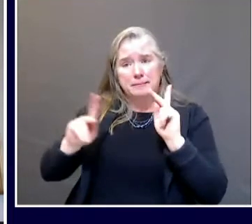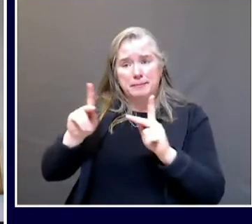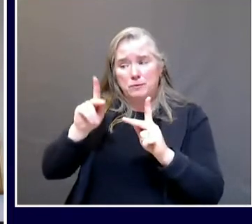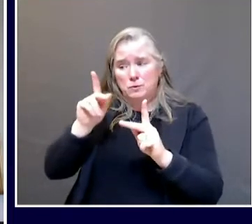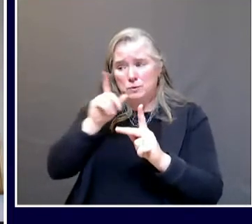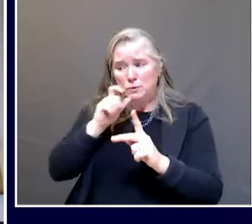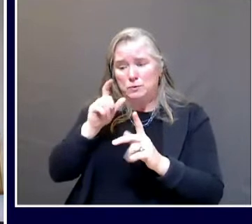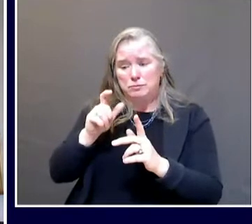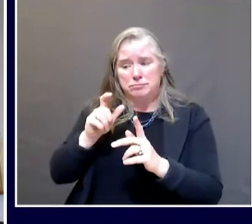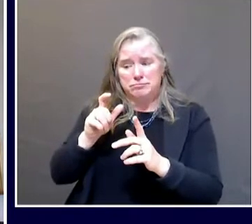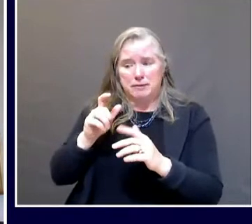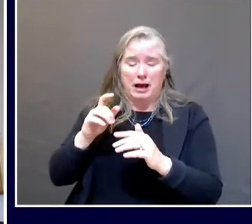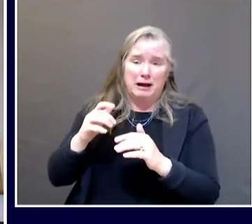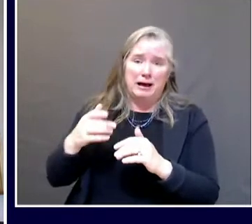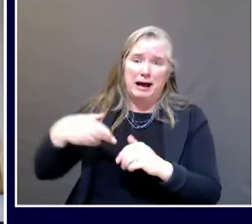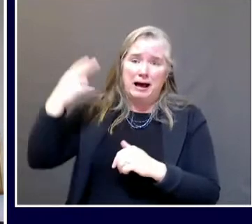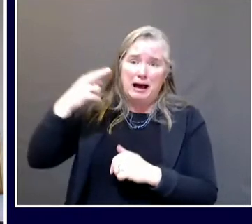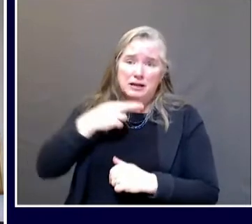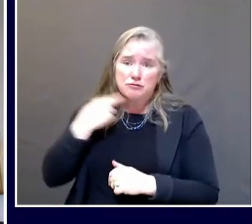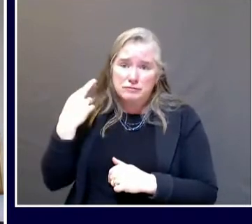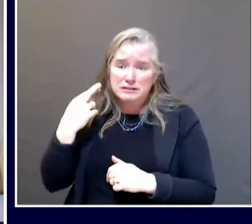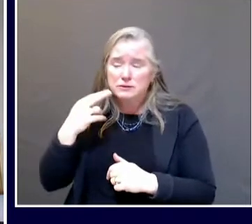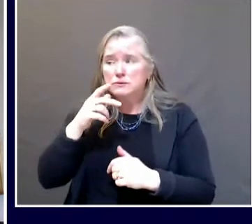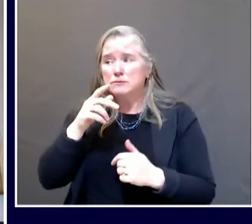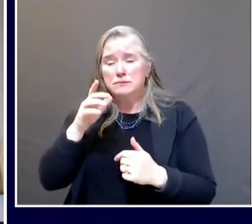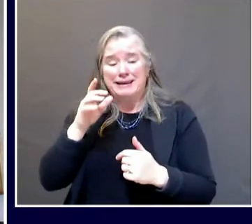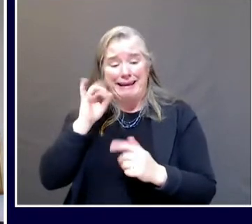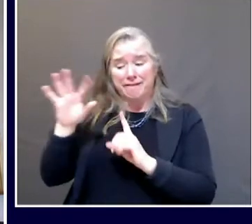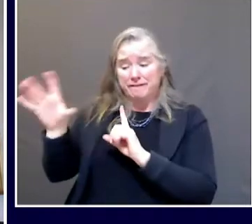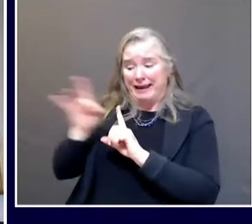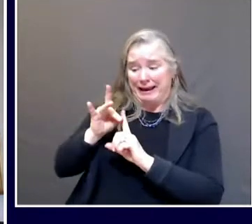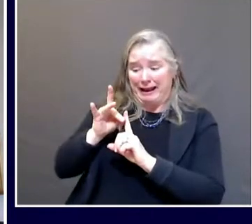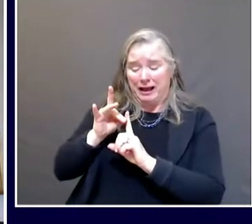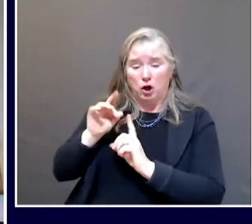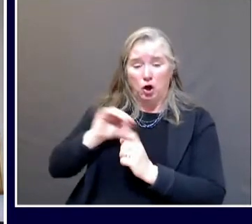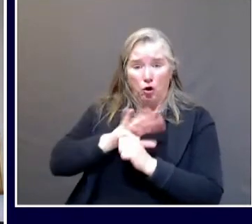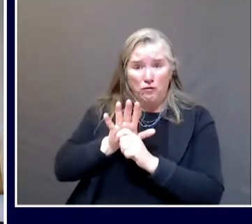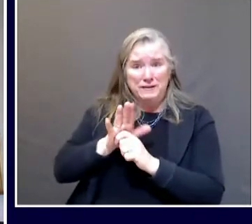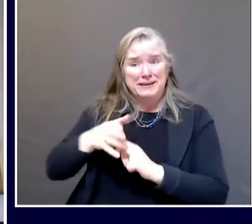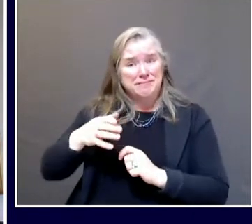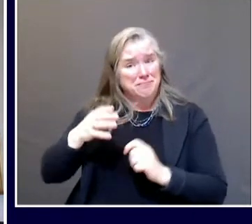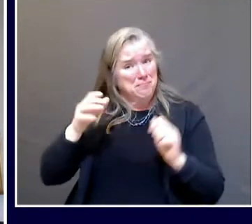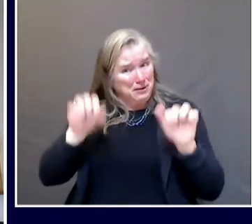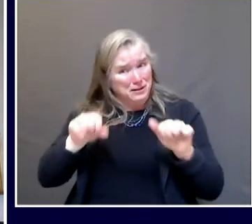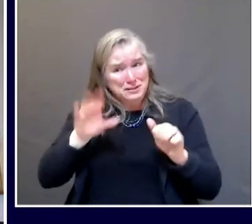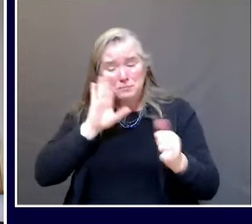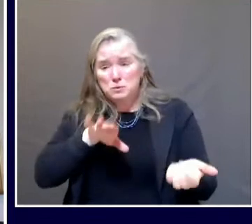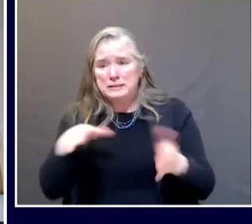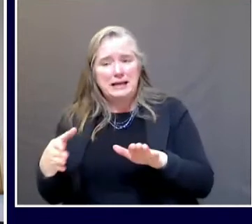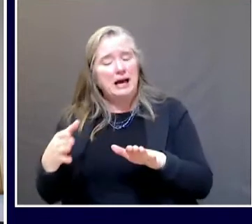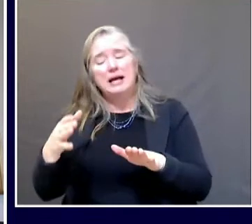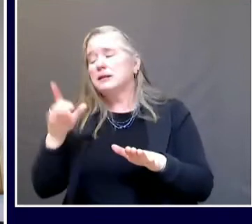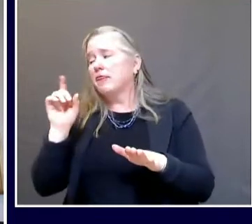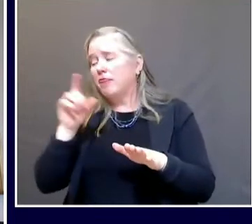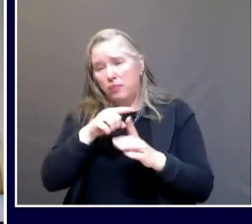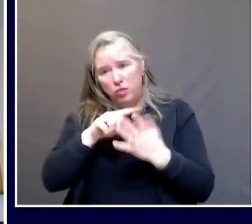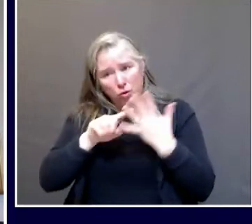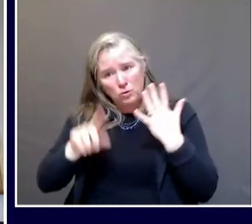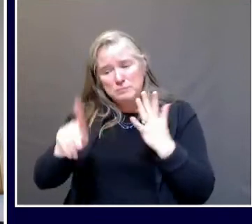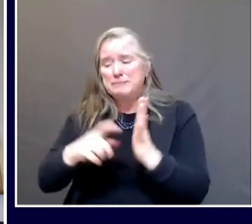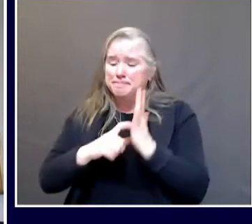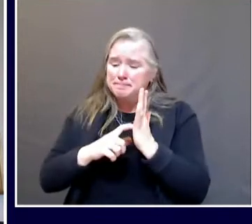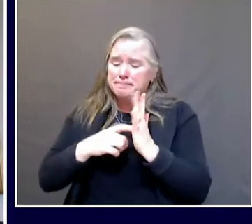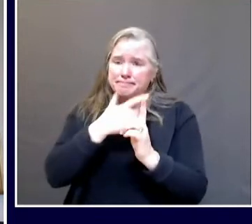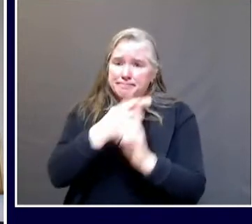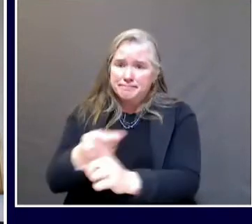highest risk for morbidity and mortality from COVID-19. We have to start doing that. The velocity with which that we would